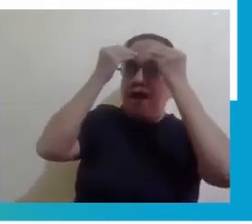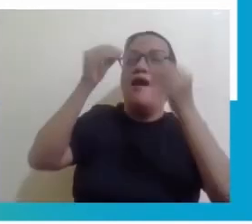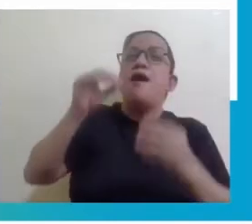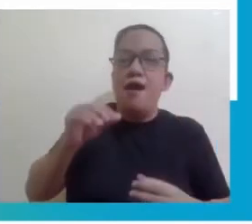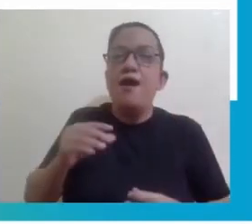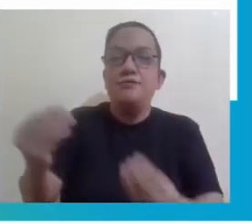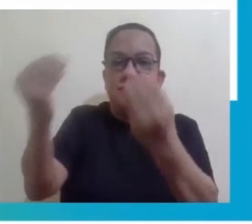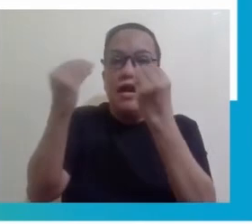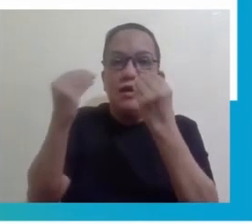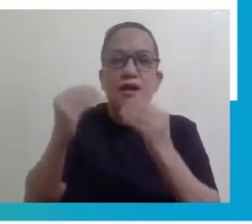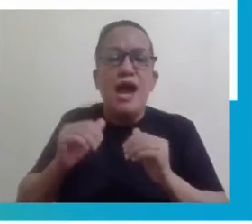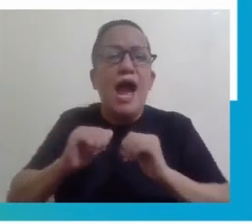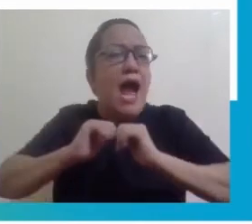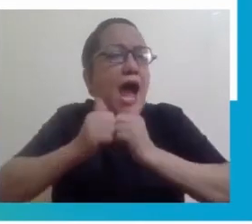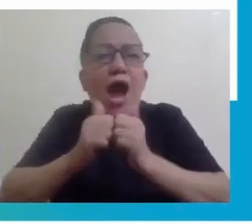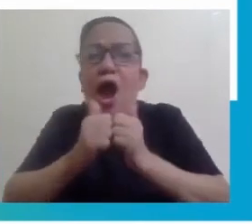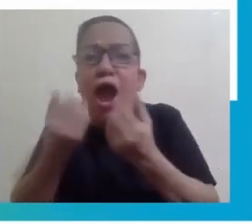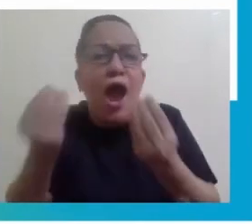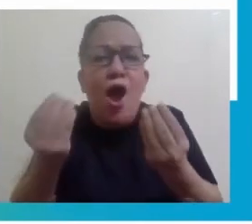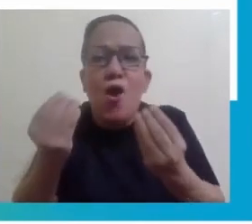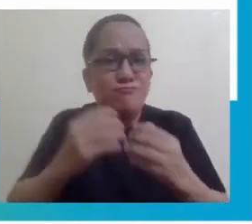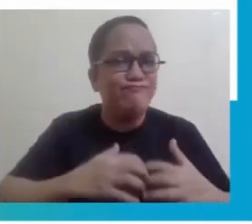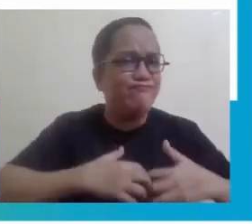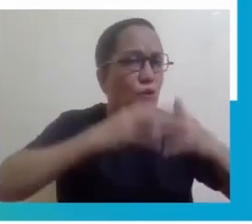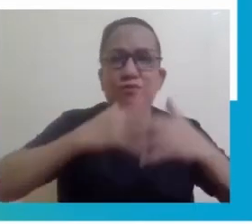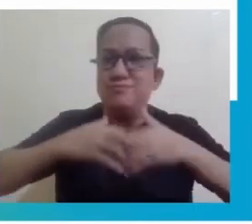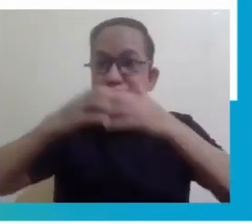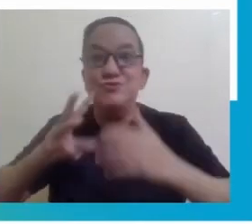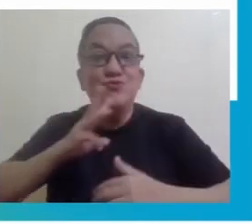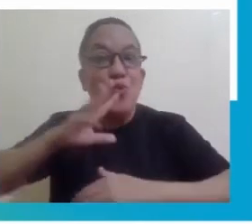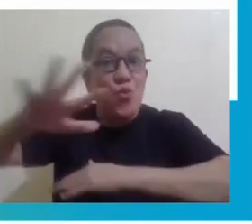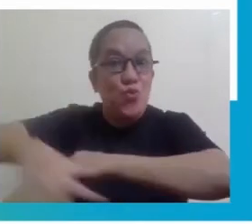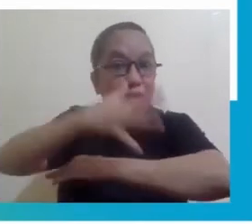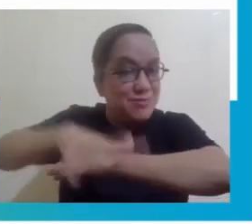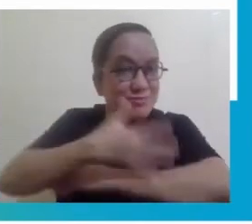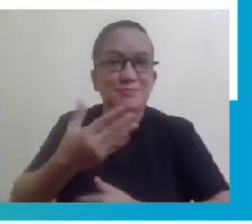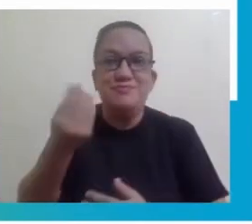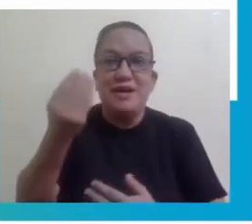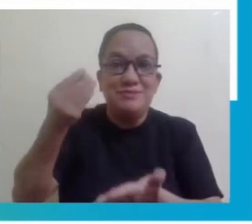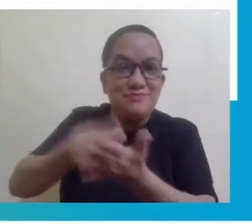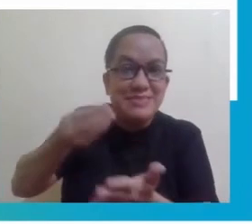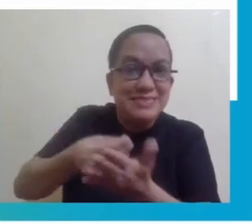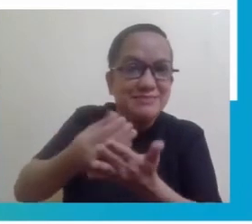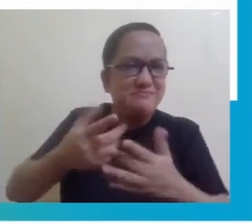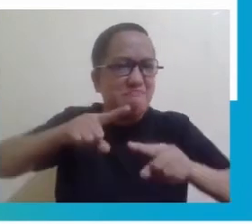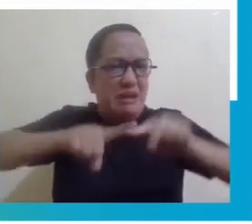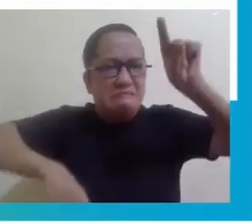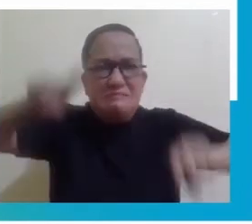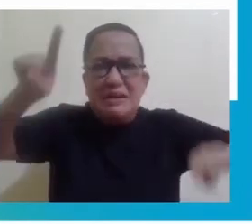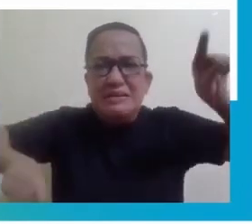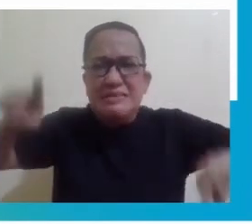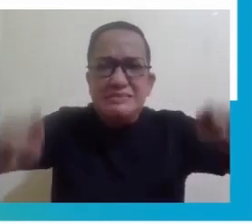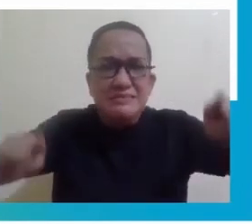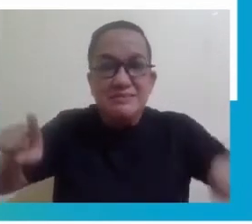nature-based solutions, blue economy, and water resources management, biodiversity in general. We look forward to continued